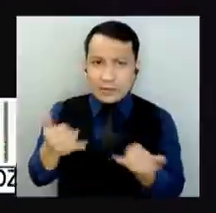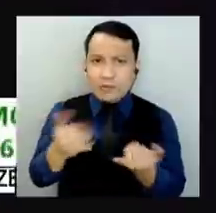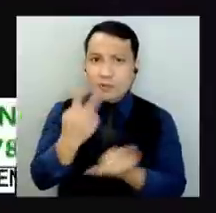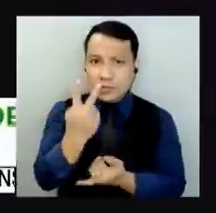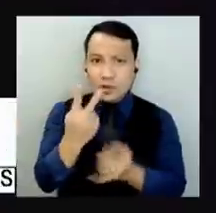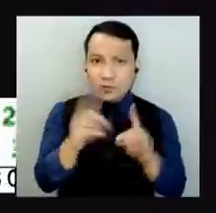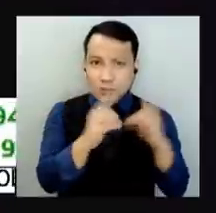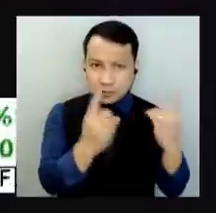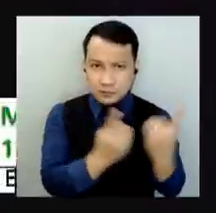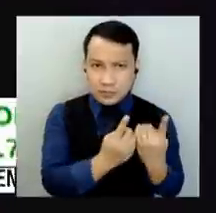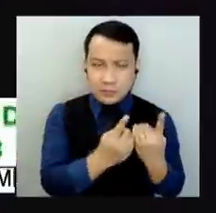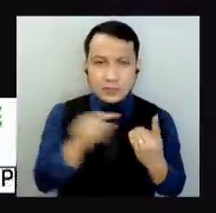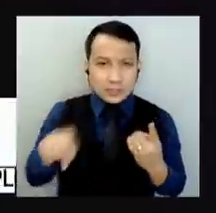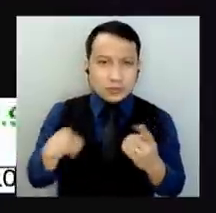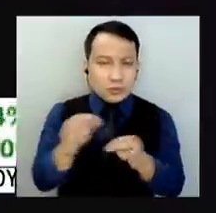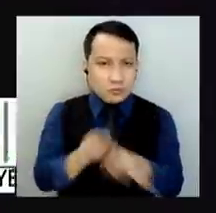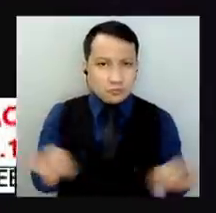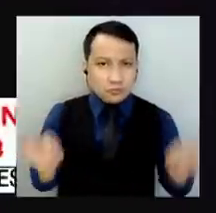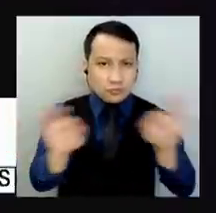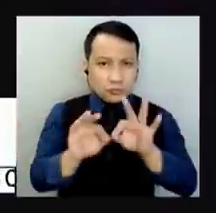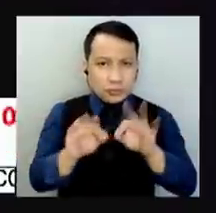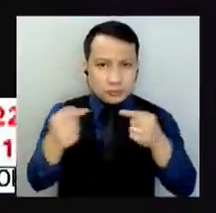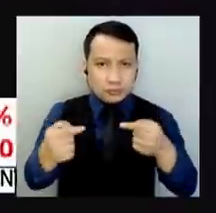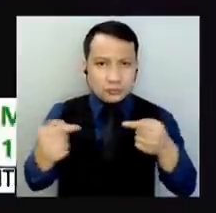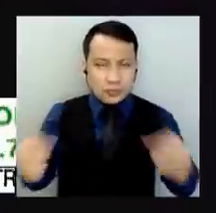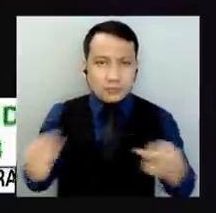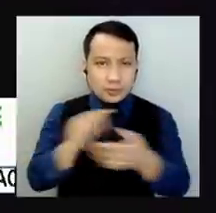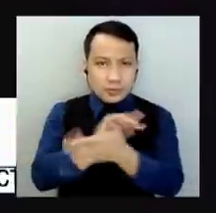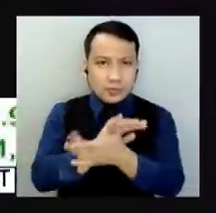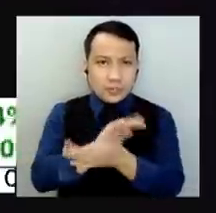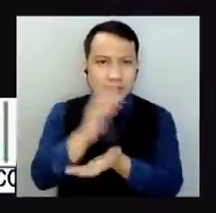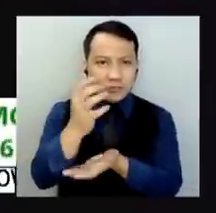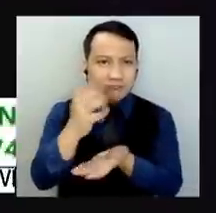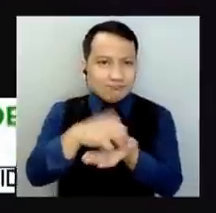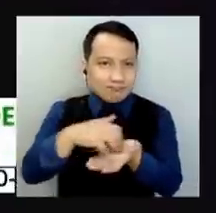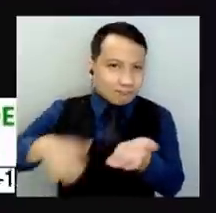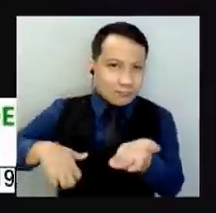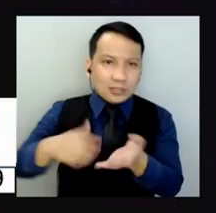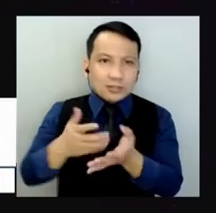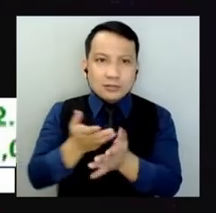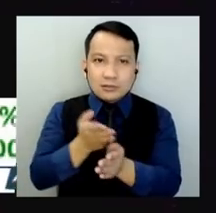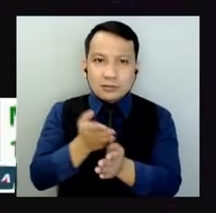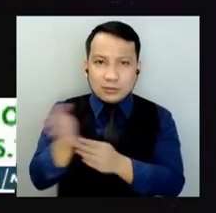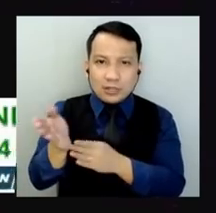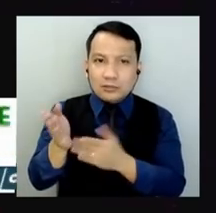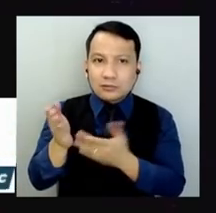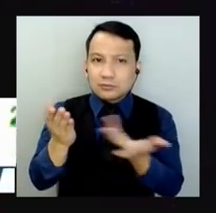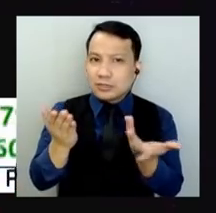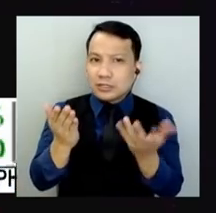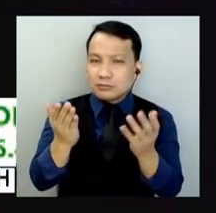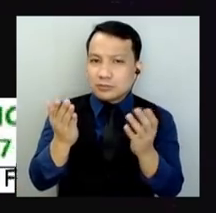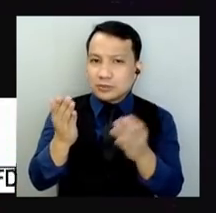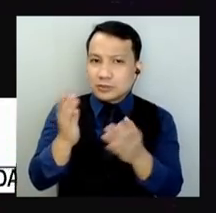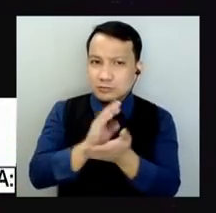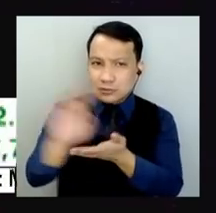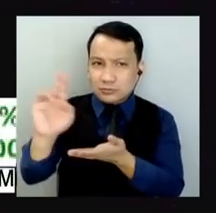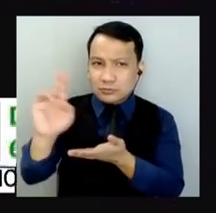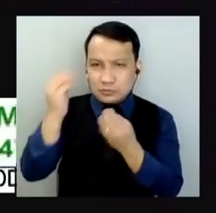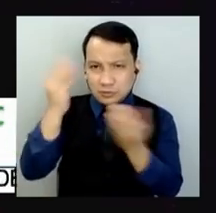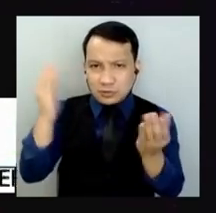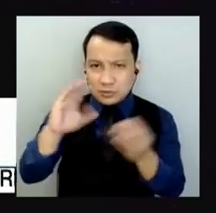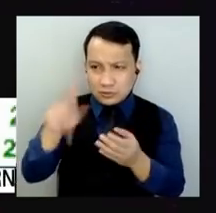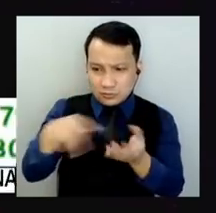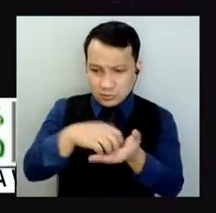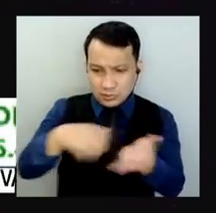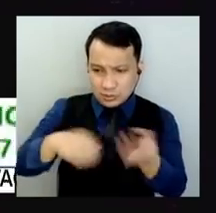the country's battle against the pandemic, well, they're sourcing their funds directly from the budget of the state university. Let's discuss this